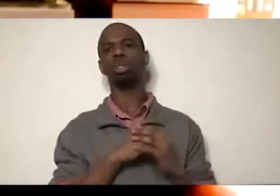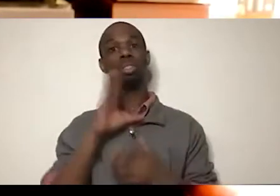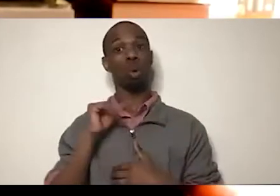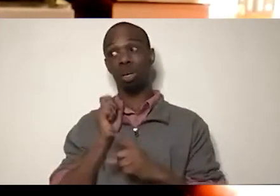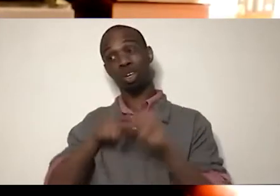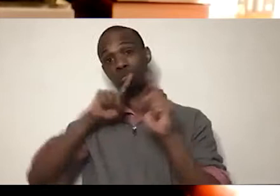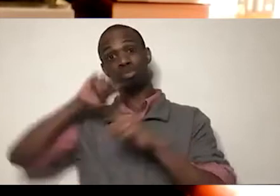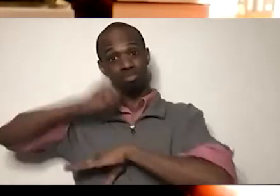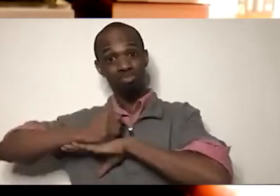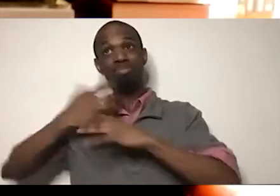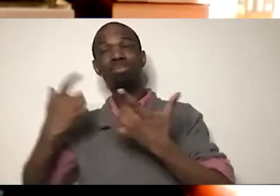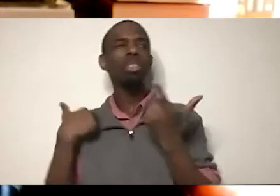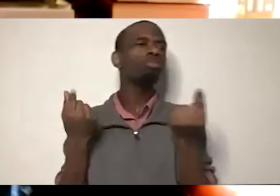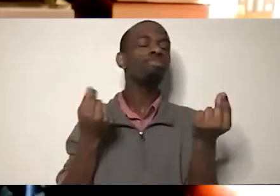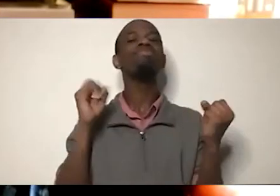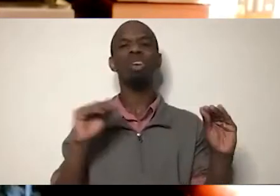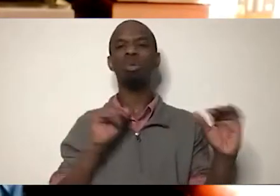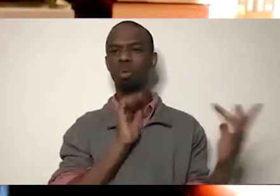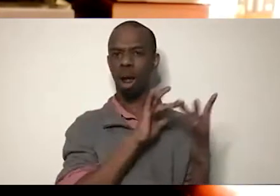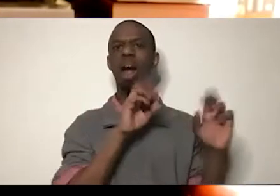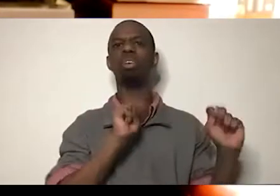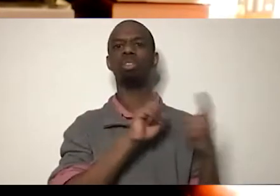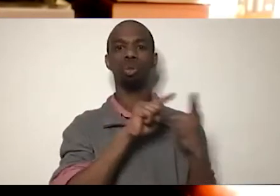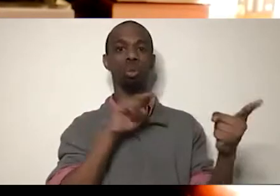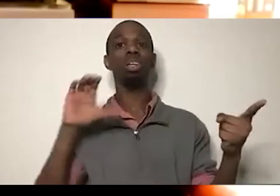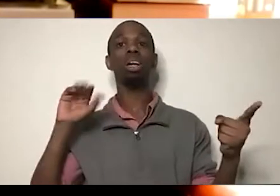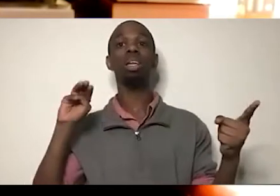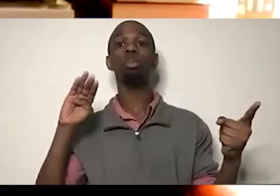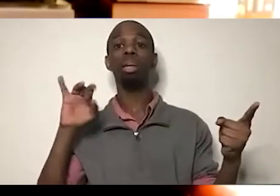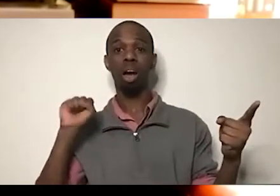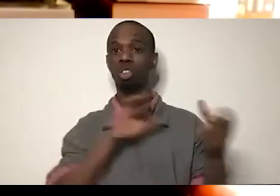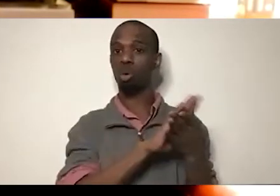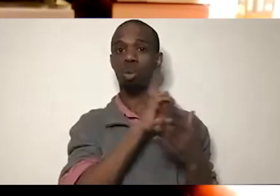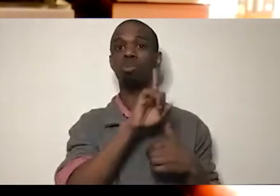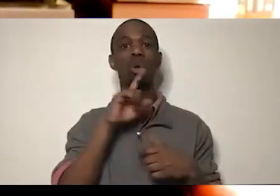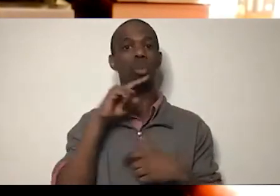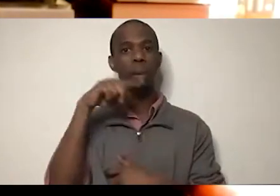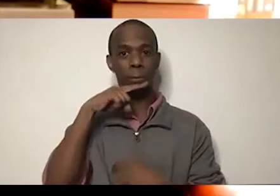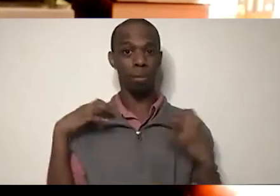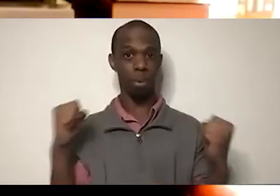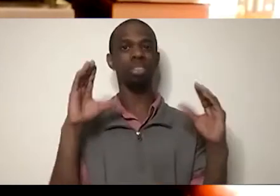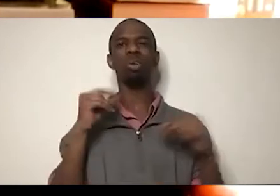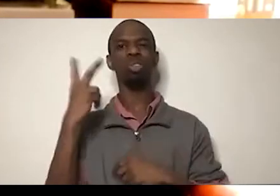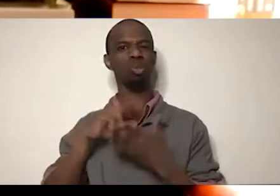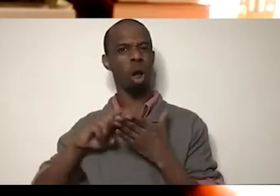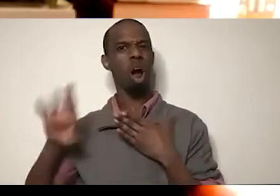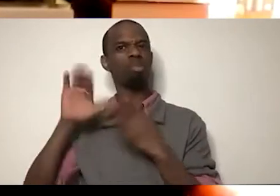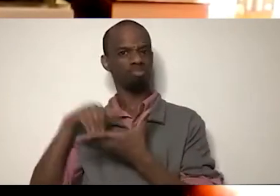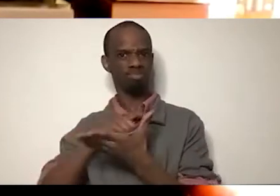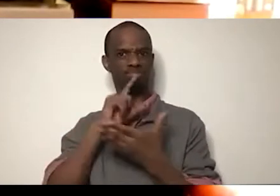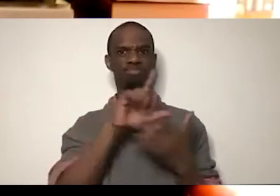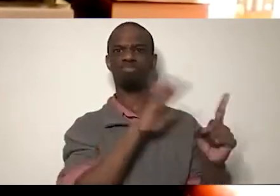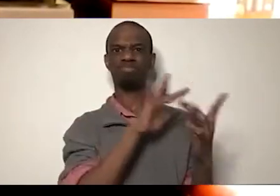there that do research on environmental health. And over the years, that partnership has